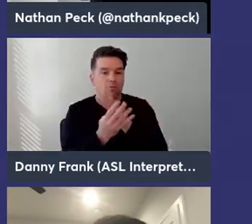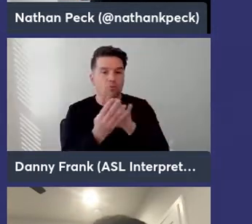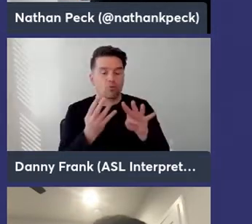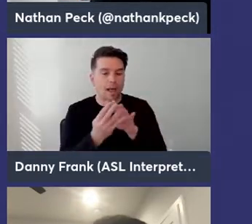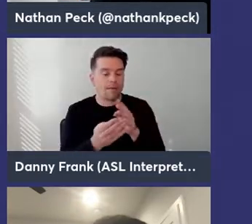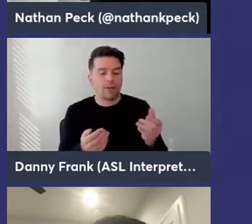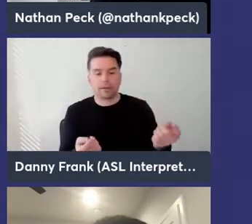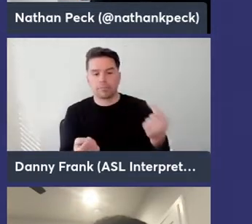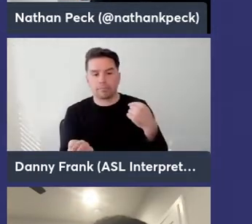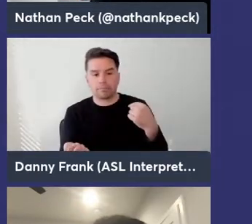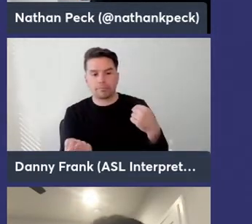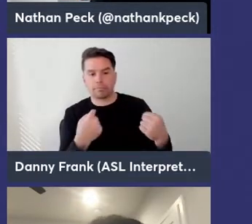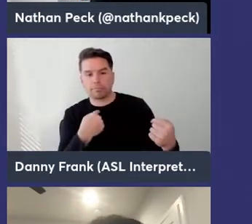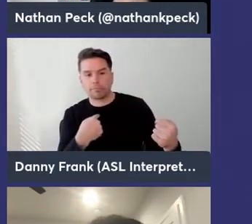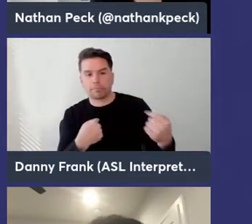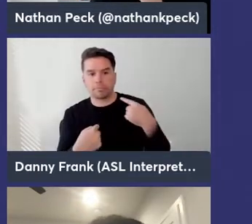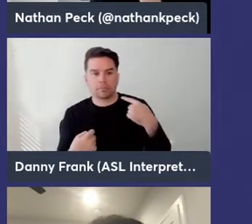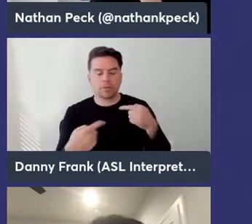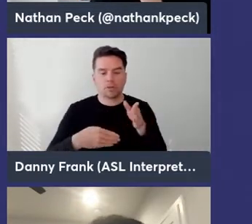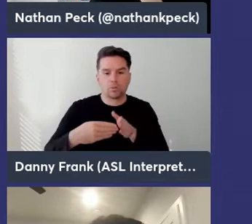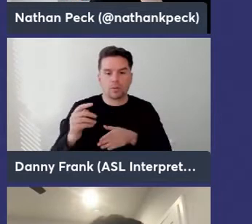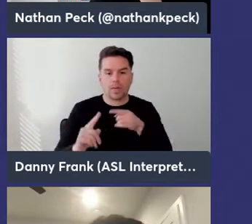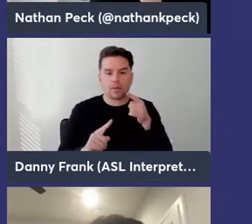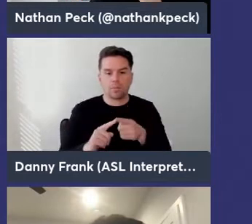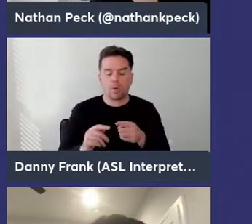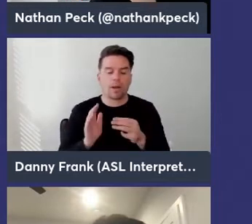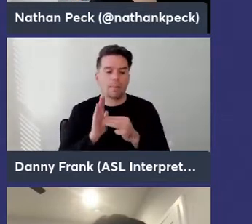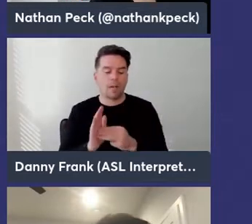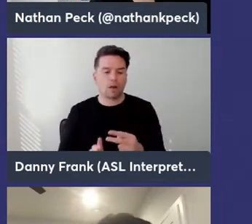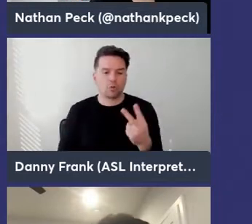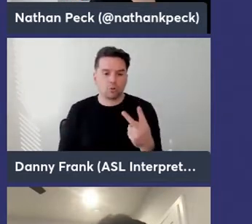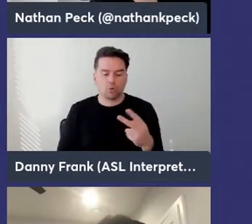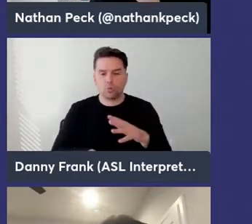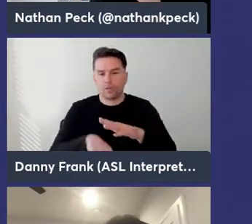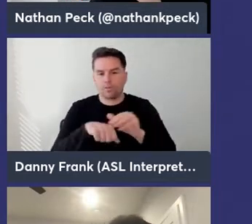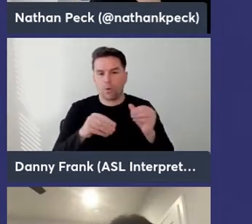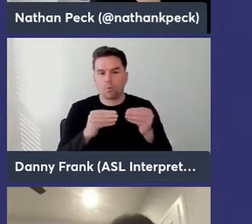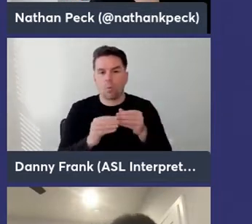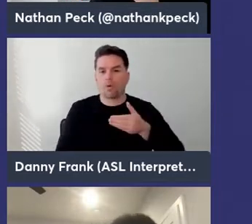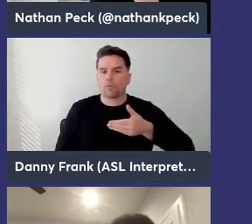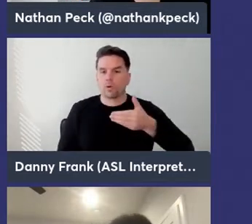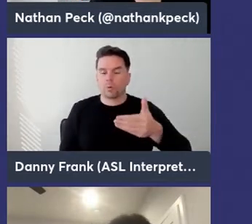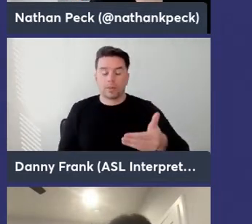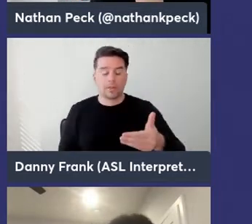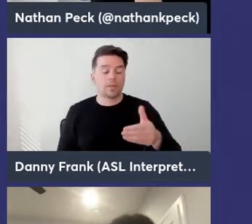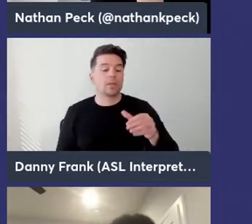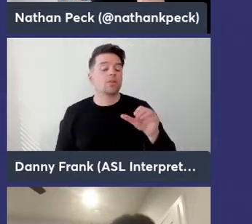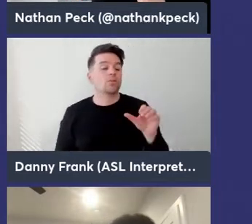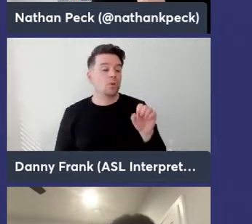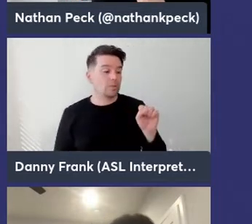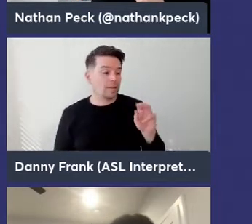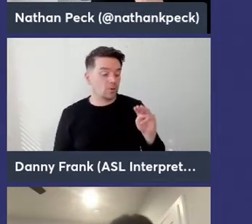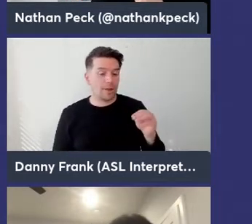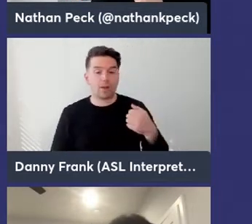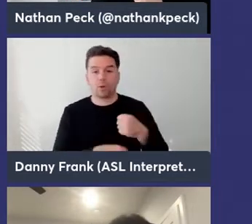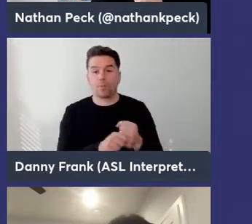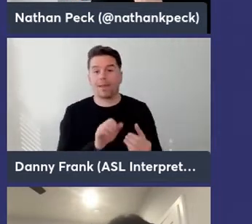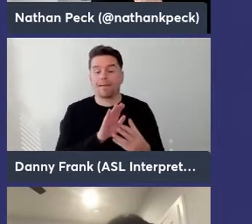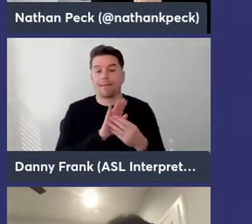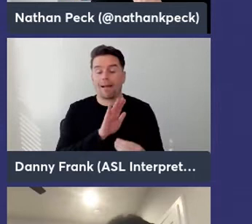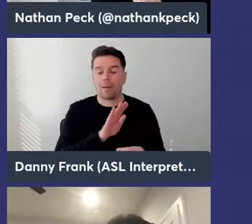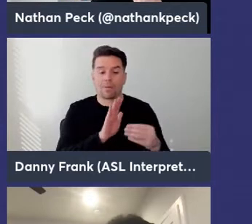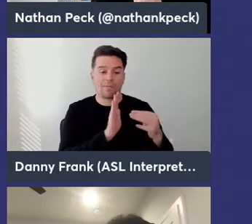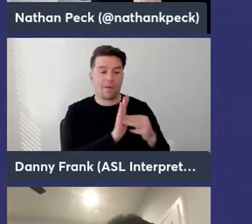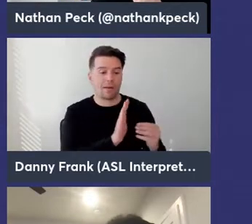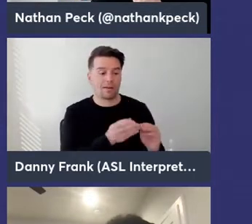to the endpoint, and model 2 is being invoked more frequently. So SageMaker made a copy of model 2 and placed another copy of model 2